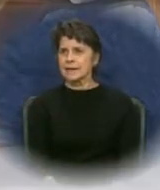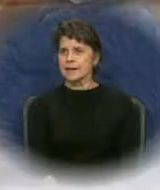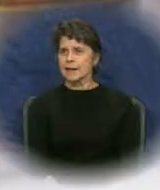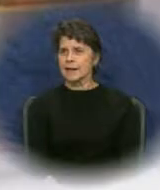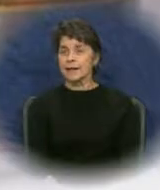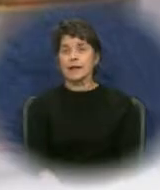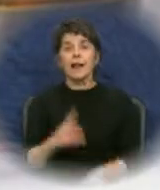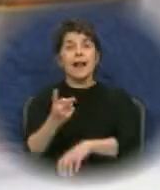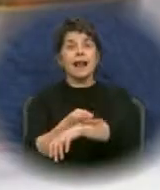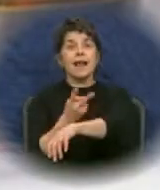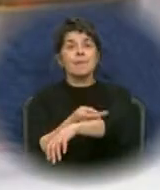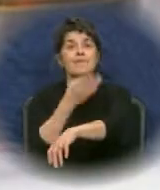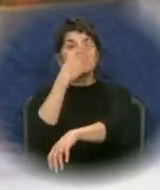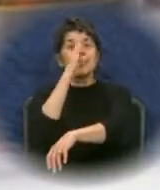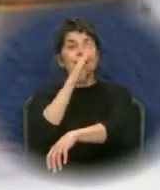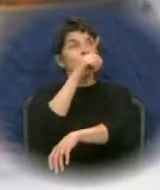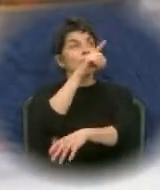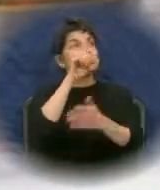Lamb of God.